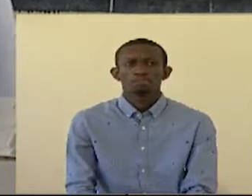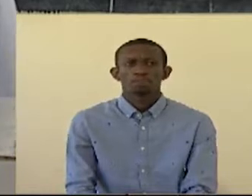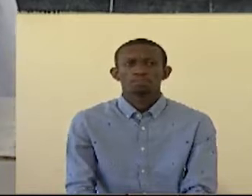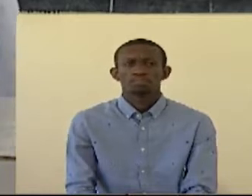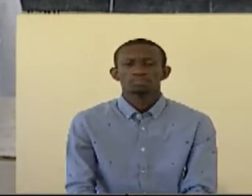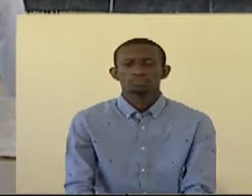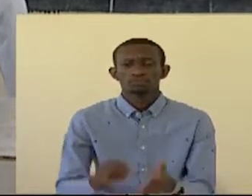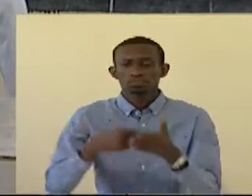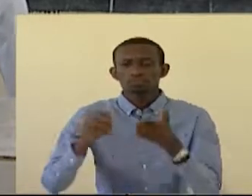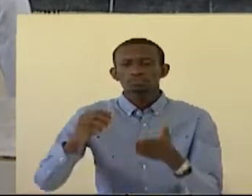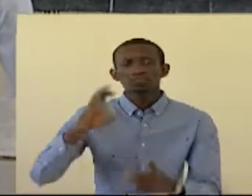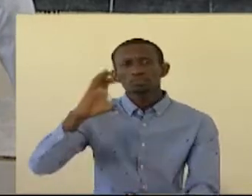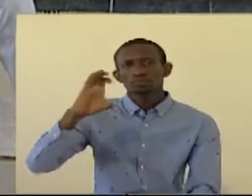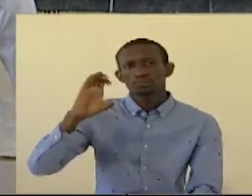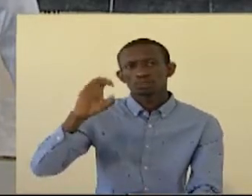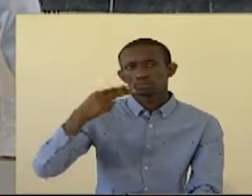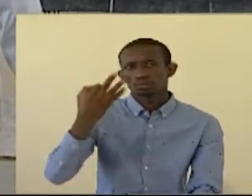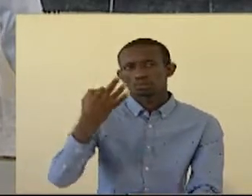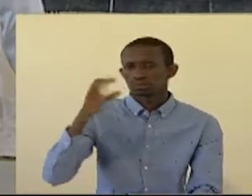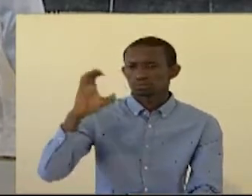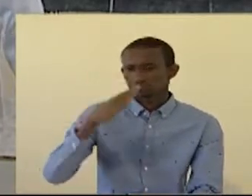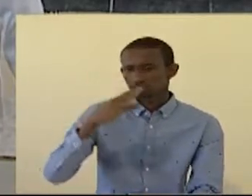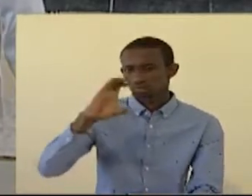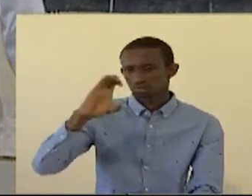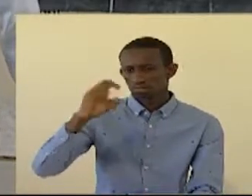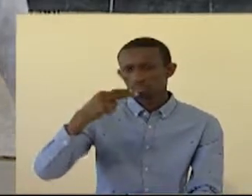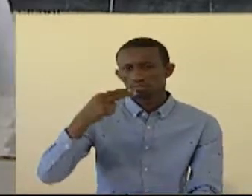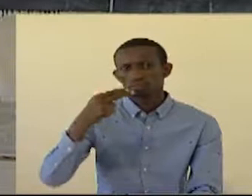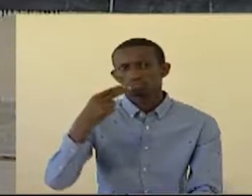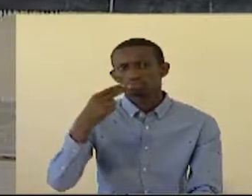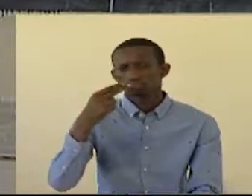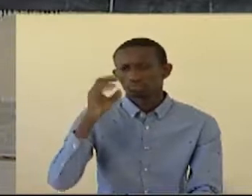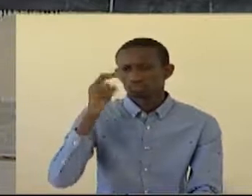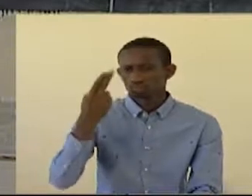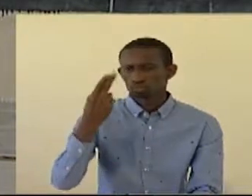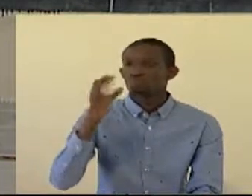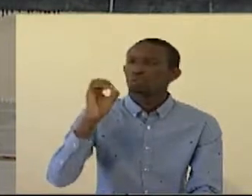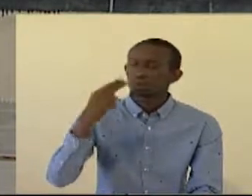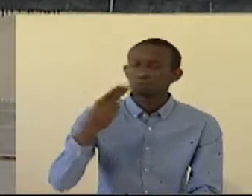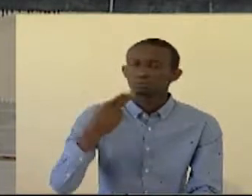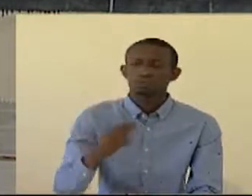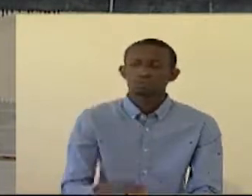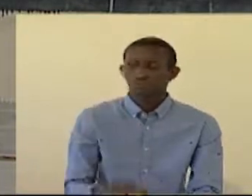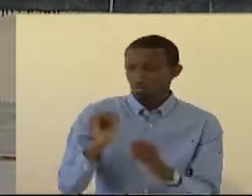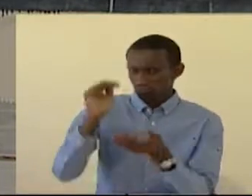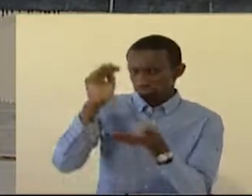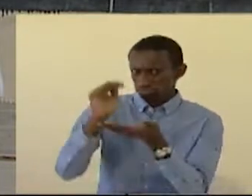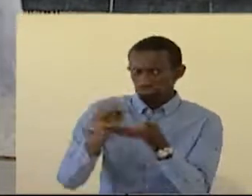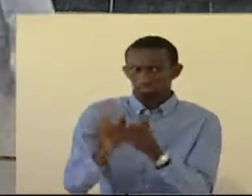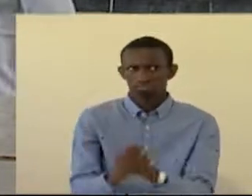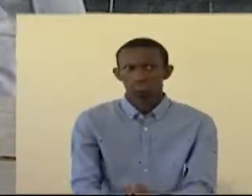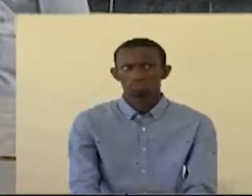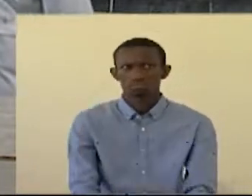We produce CH3, CH2, OH. So when you reduce ketones,